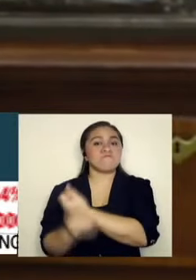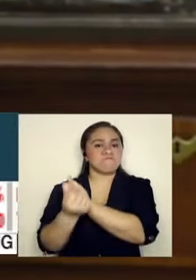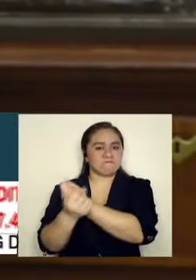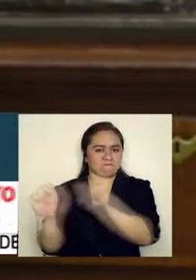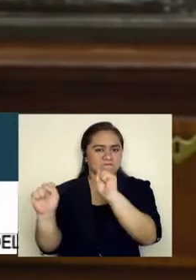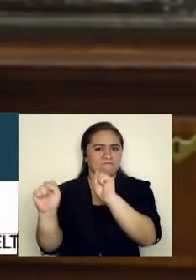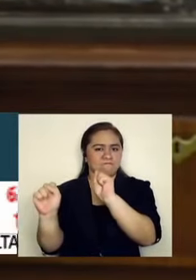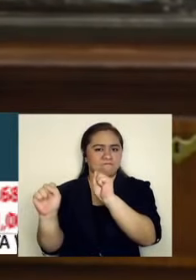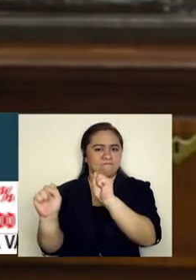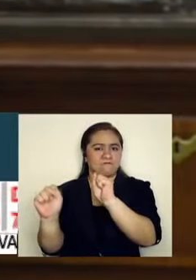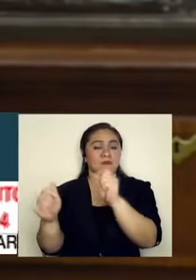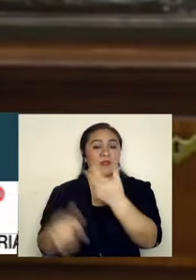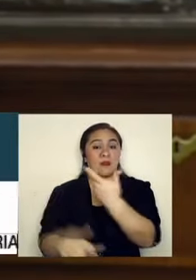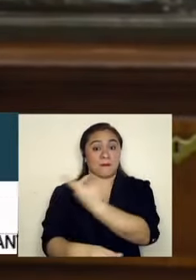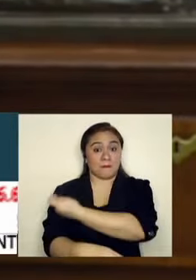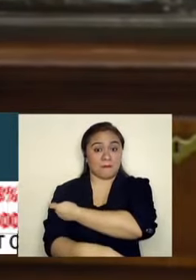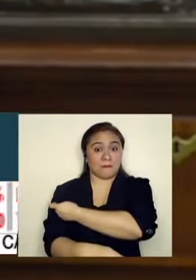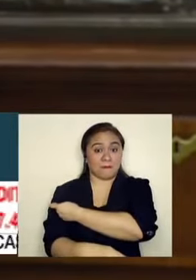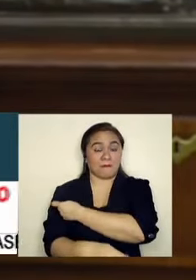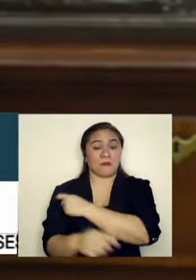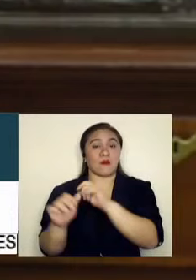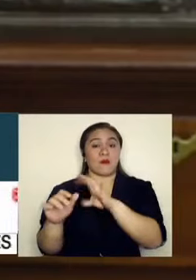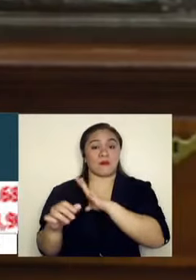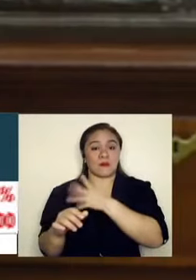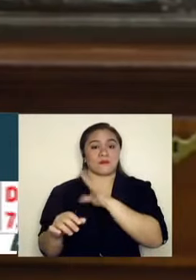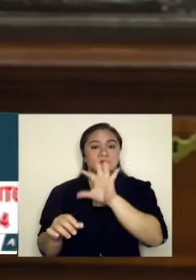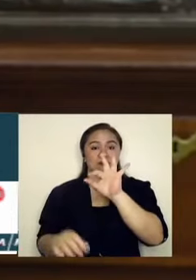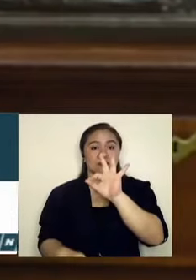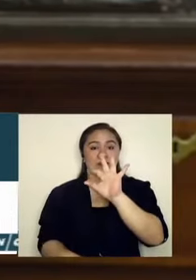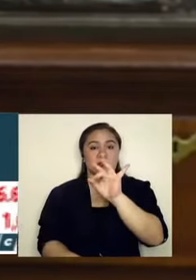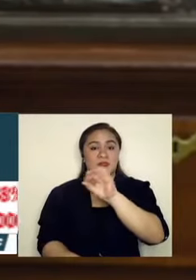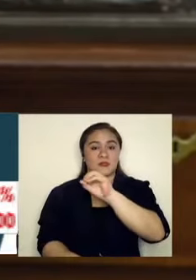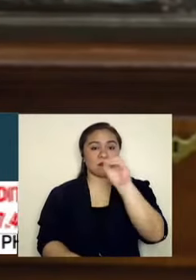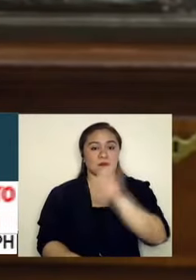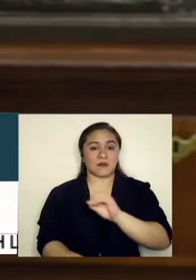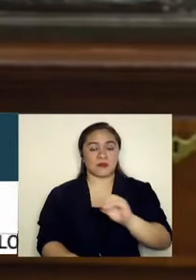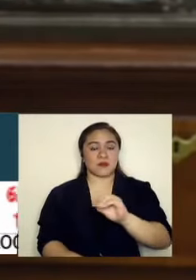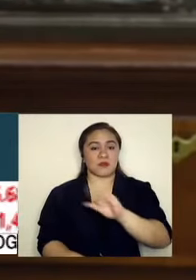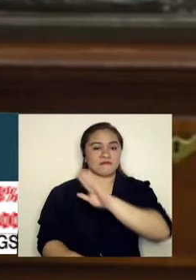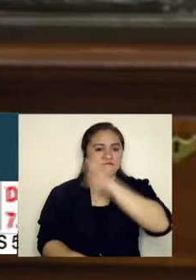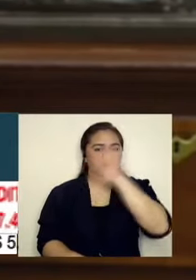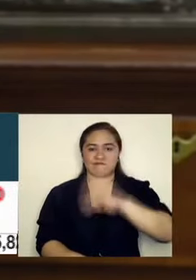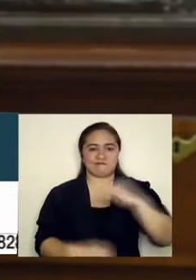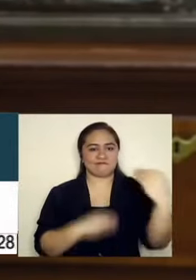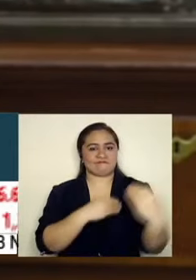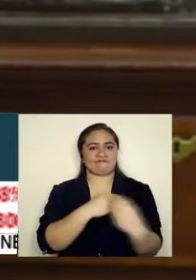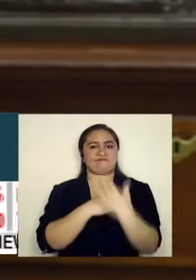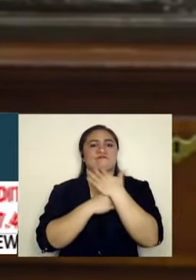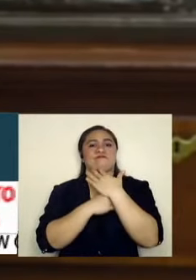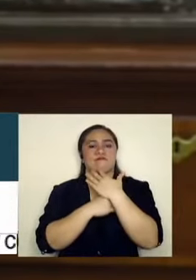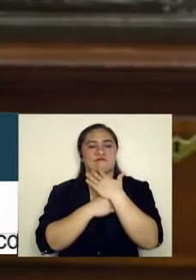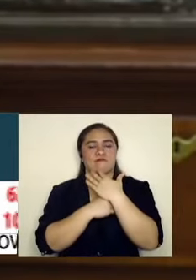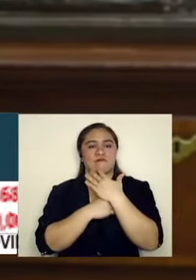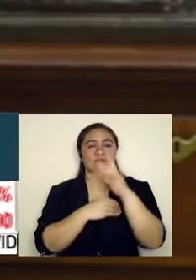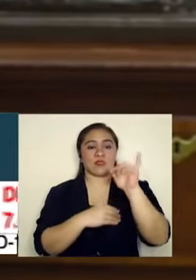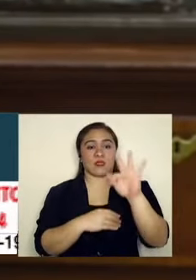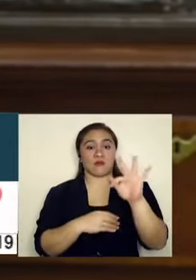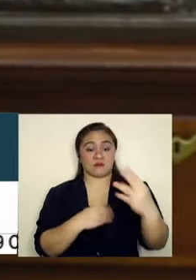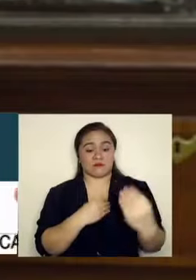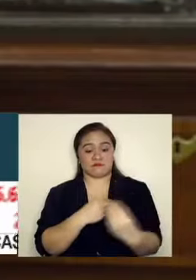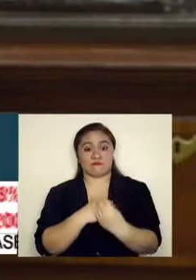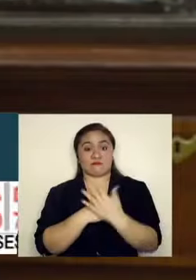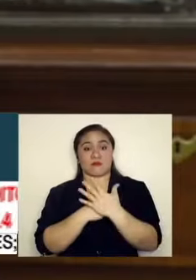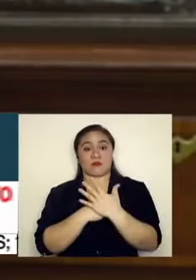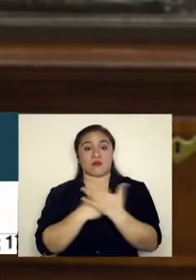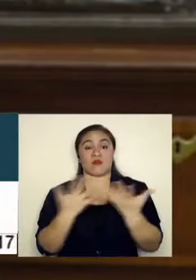are vaccinated, you have over a 98% chance of never catching the virus at all. If you catch it, you're